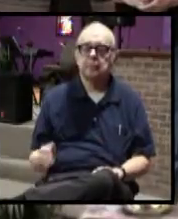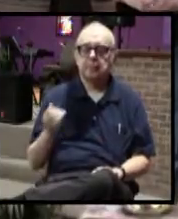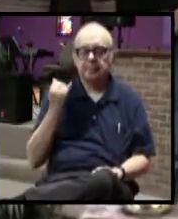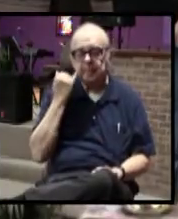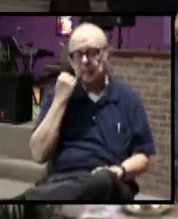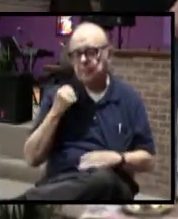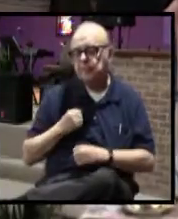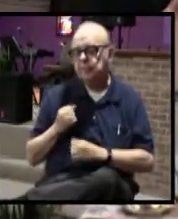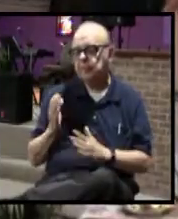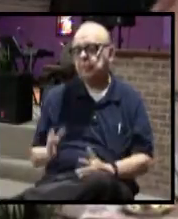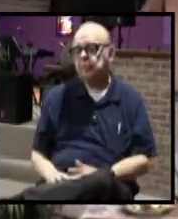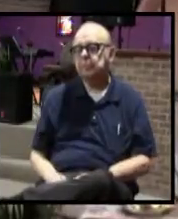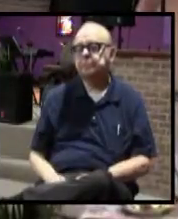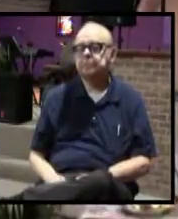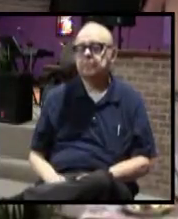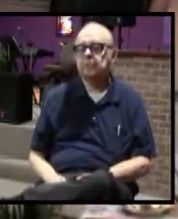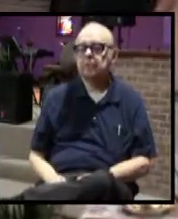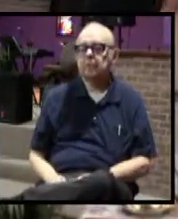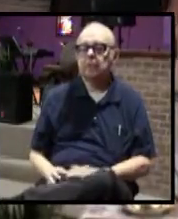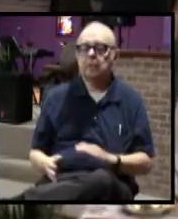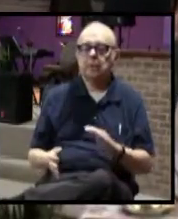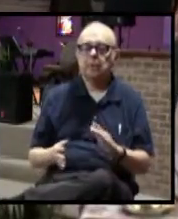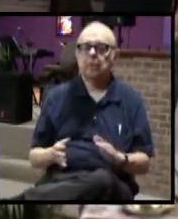But if a soldier,